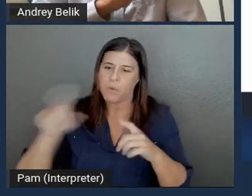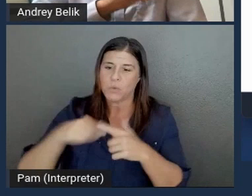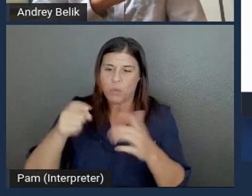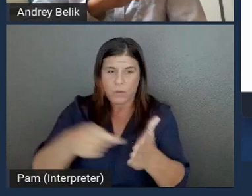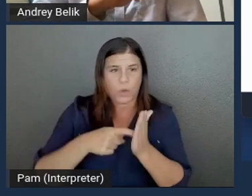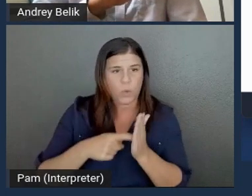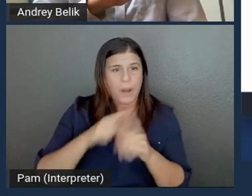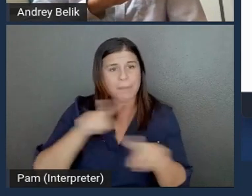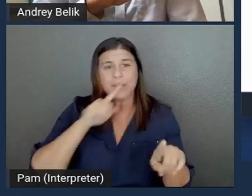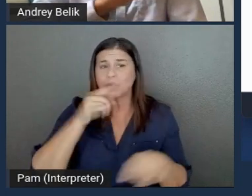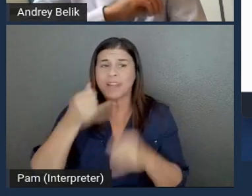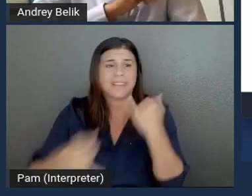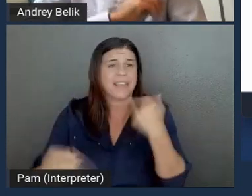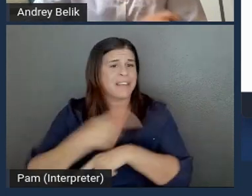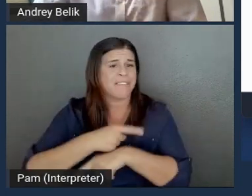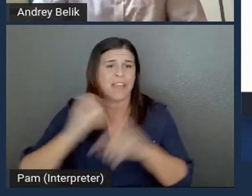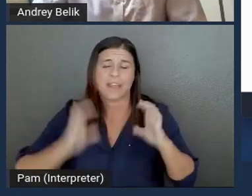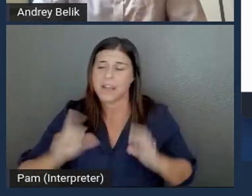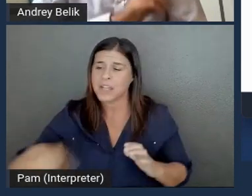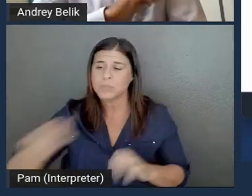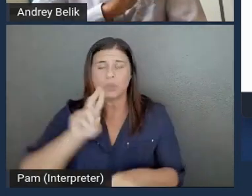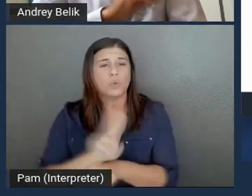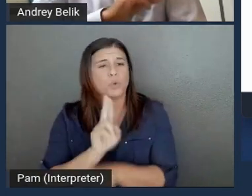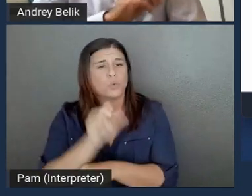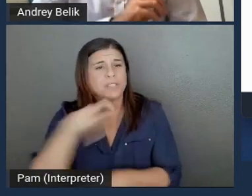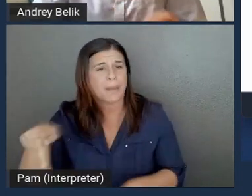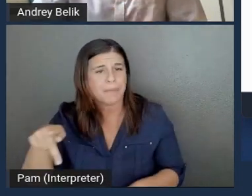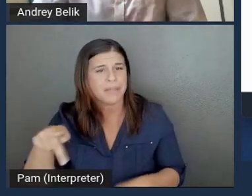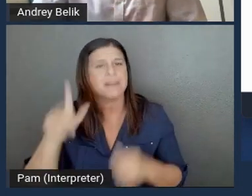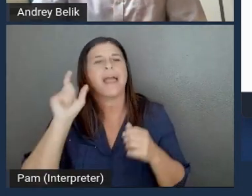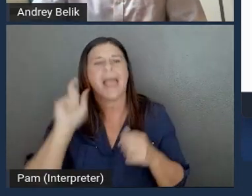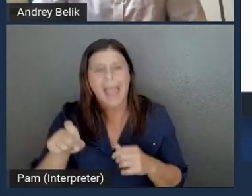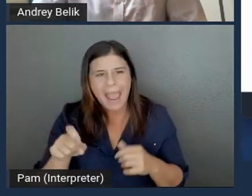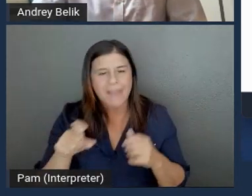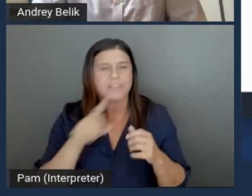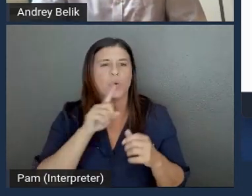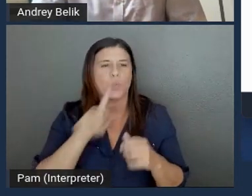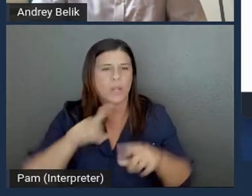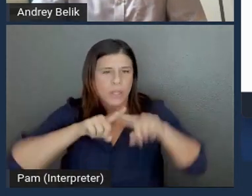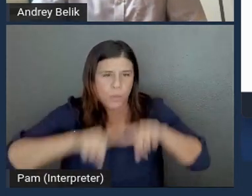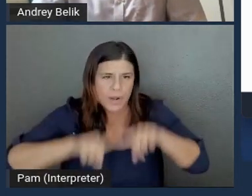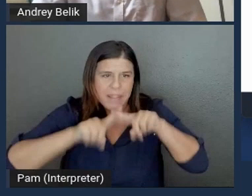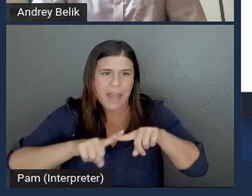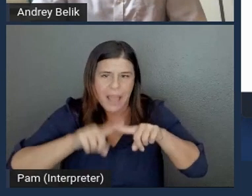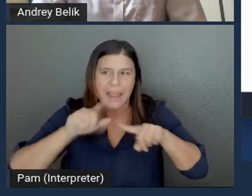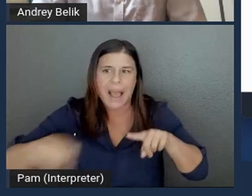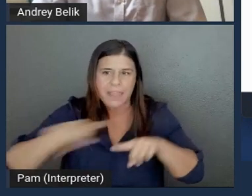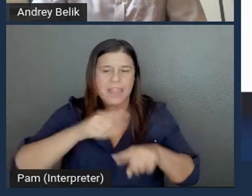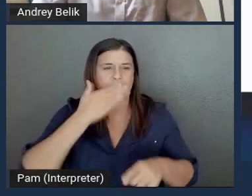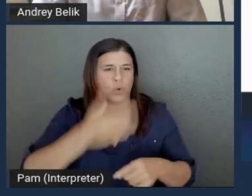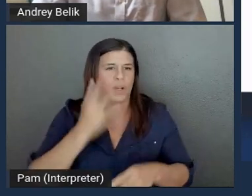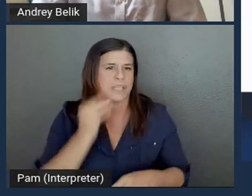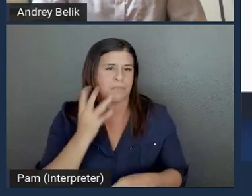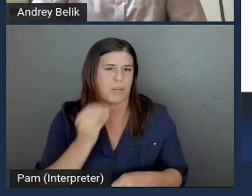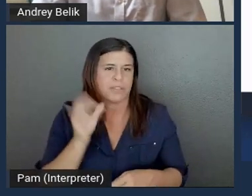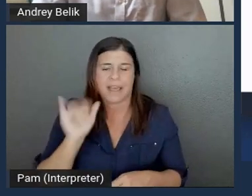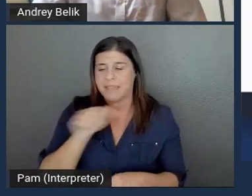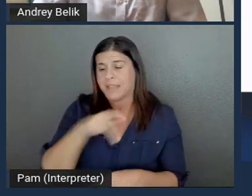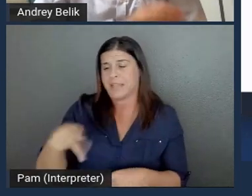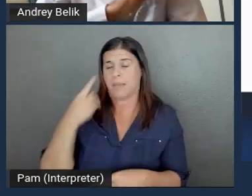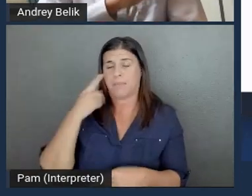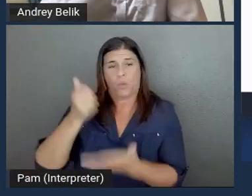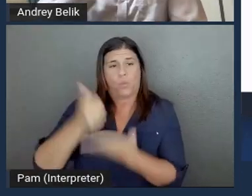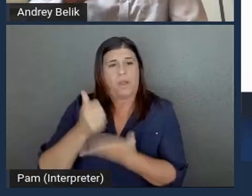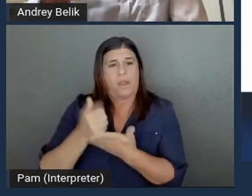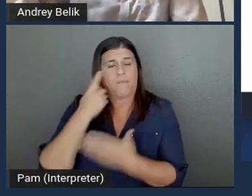of the day, customers that use the applications have to be able to really reliable and fast experience. And that's what applications really going to help.